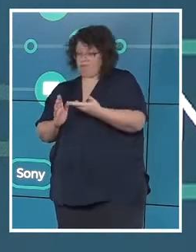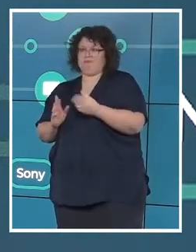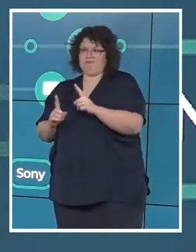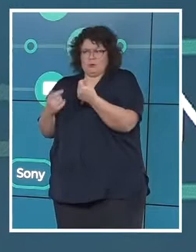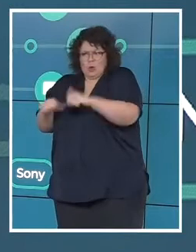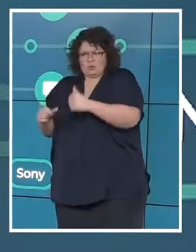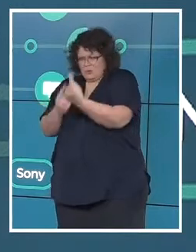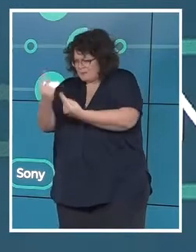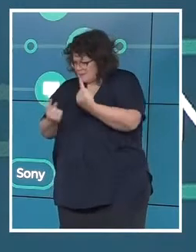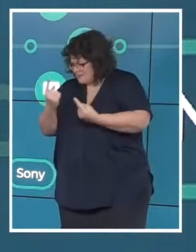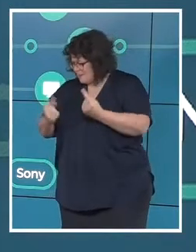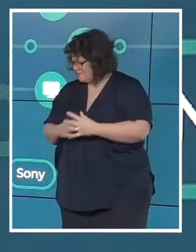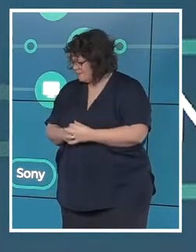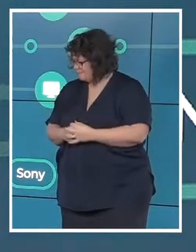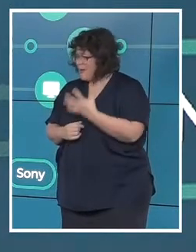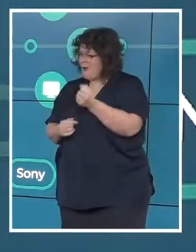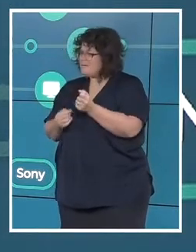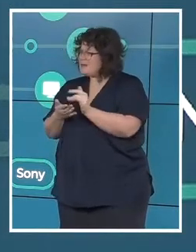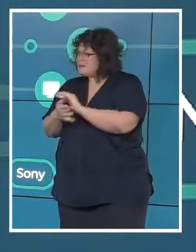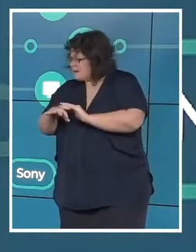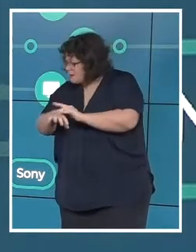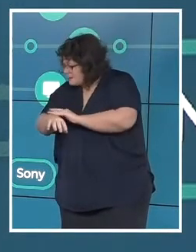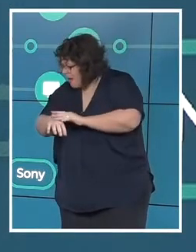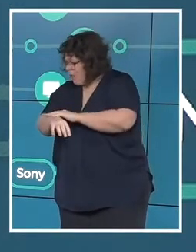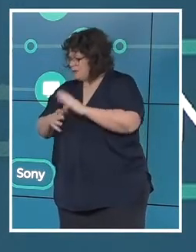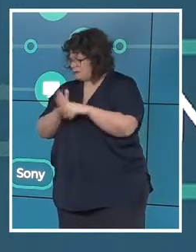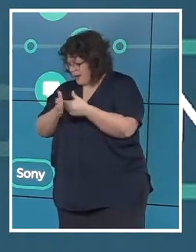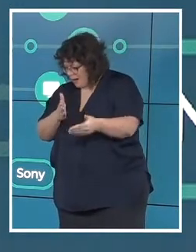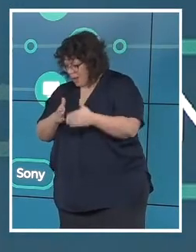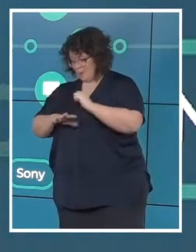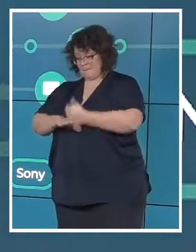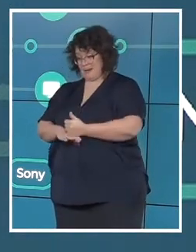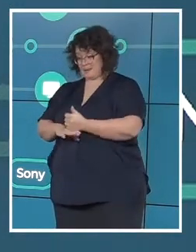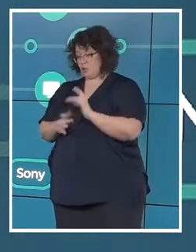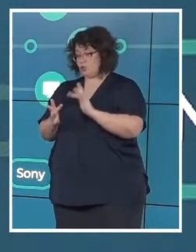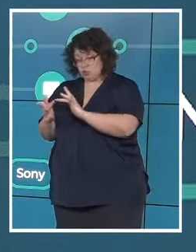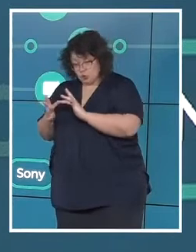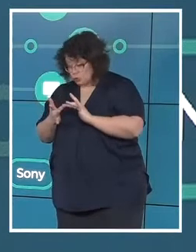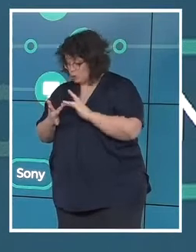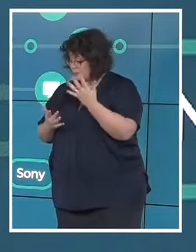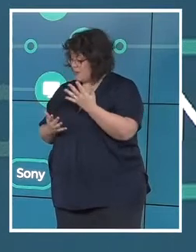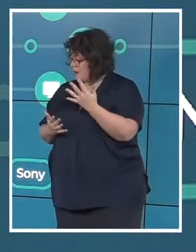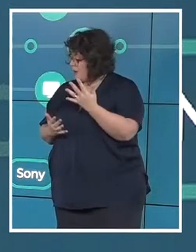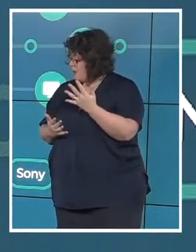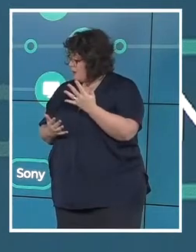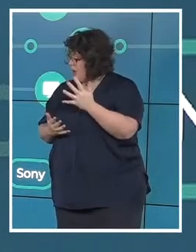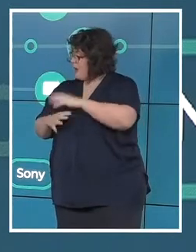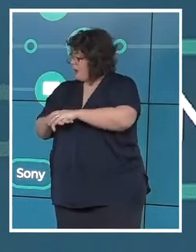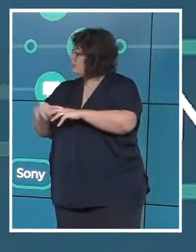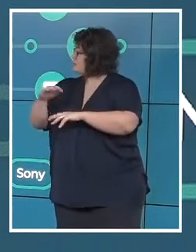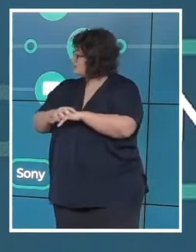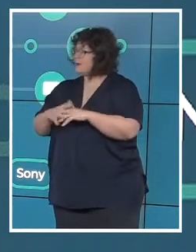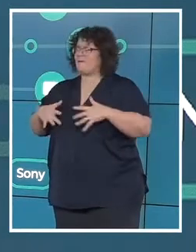touch, where you can put your hand over someone's hands and feel the signs. There's print on palm, where you write letters on the